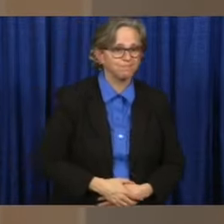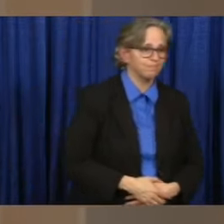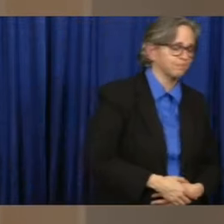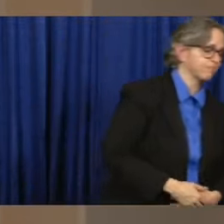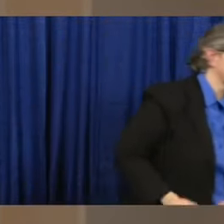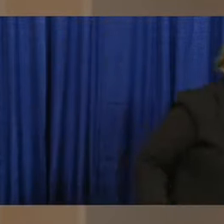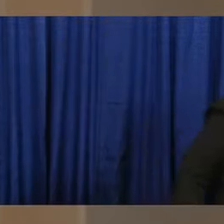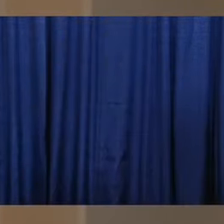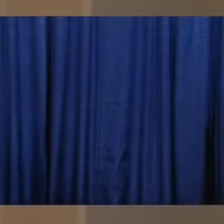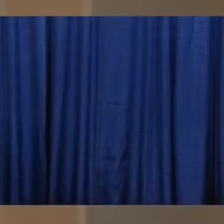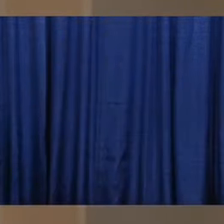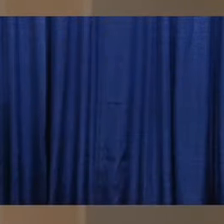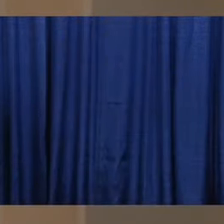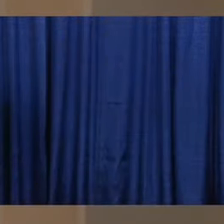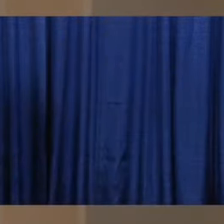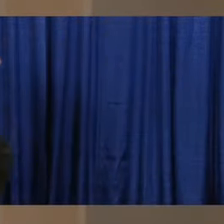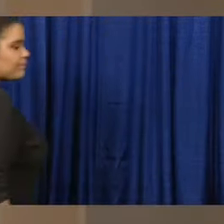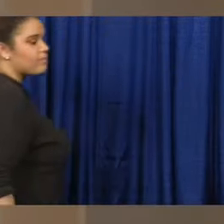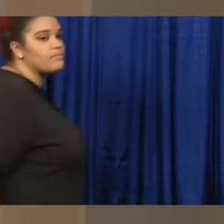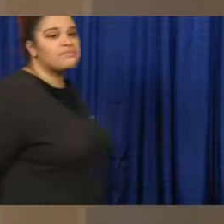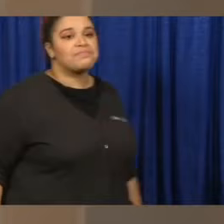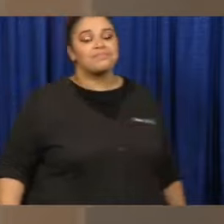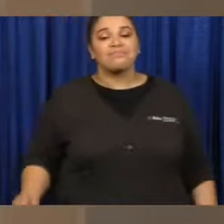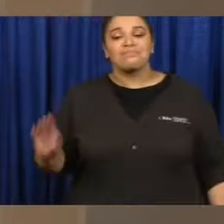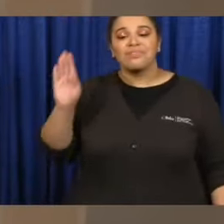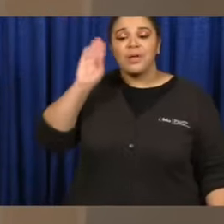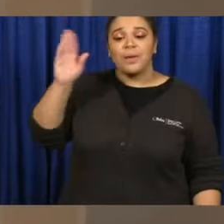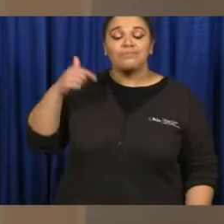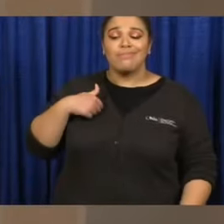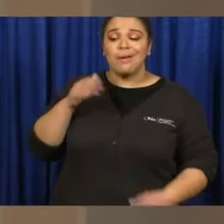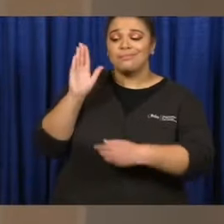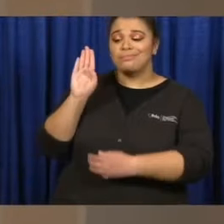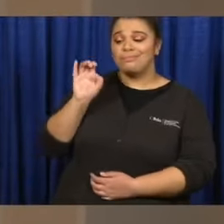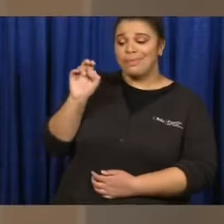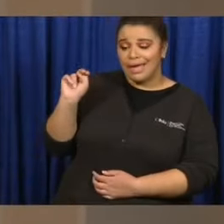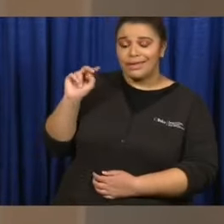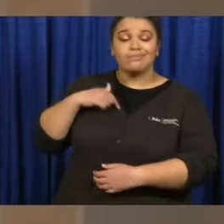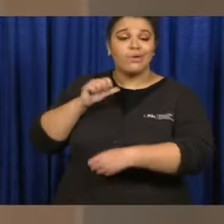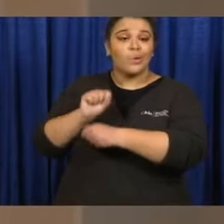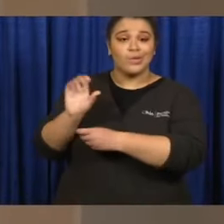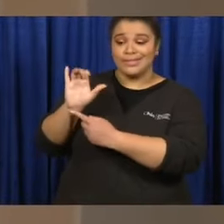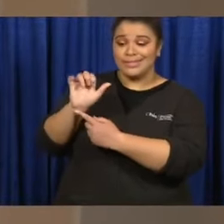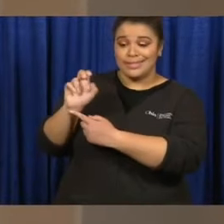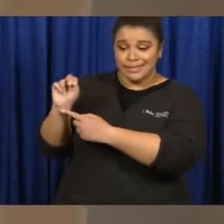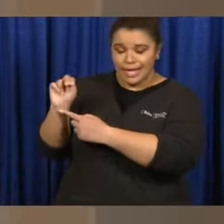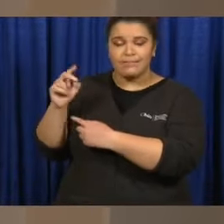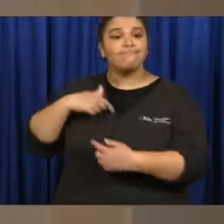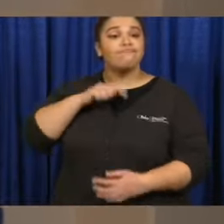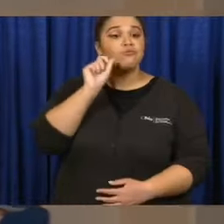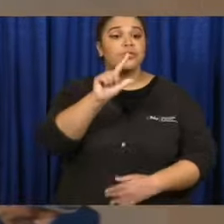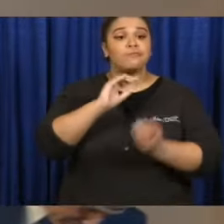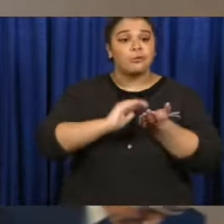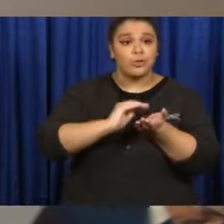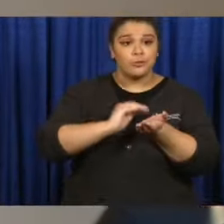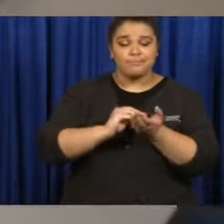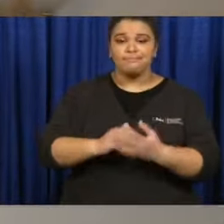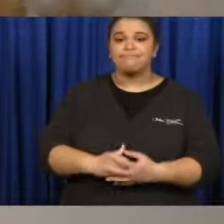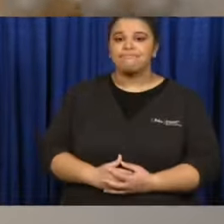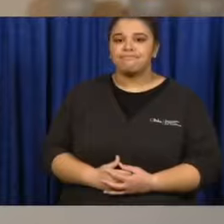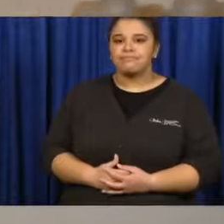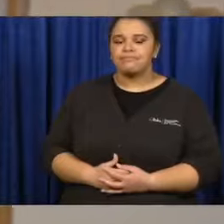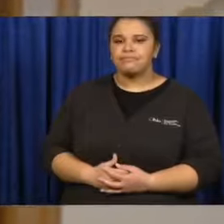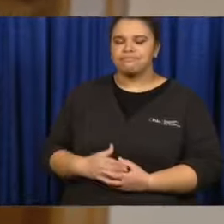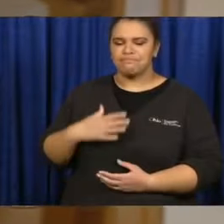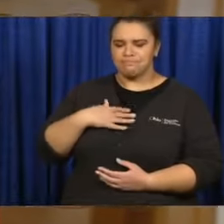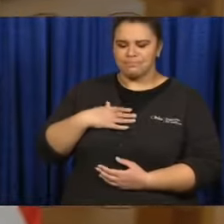Good afternoon. I'm Ben Schwartz from WCPO in Cincinnati. I have a question for Dr. Acton. Excuse